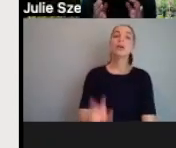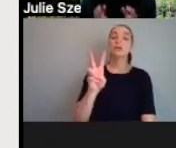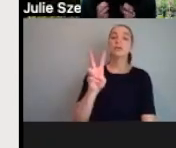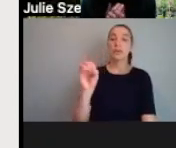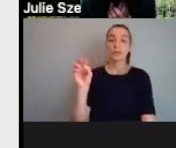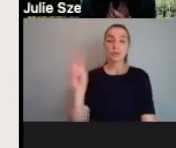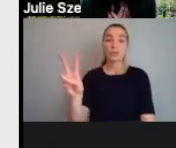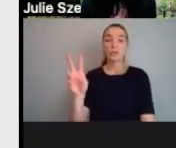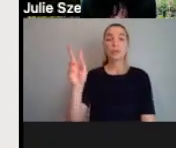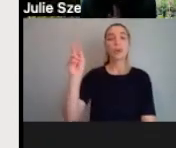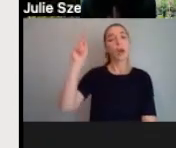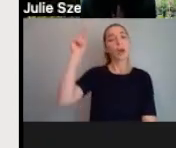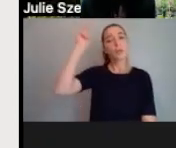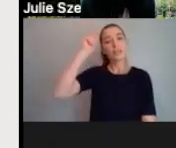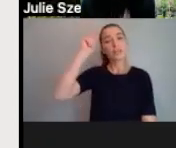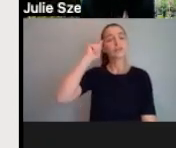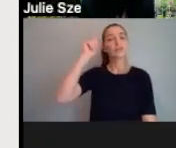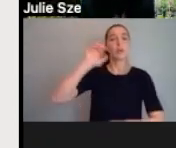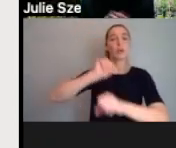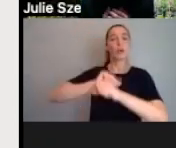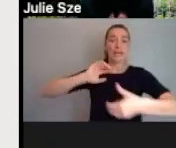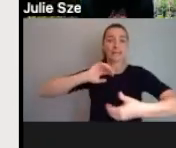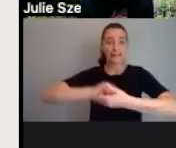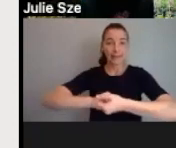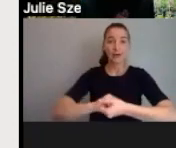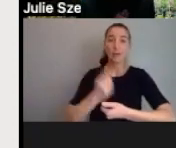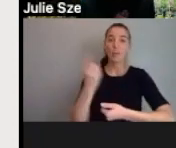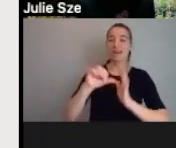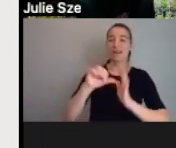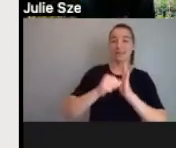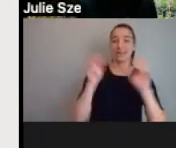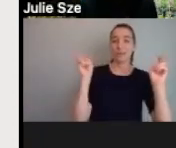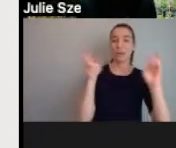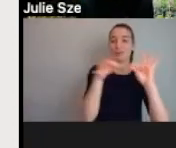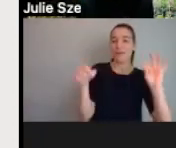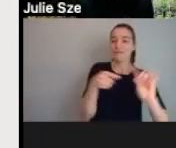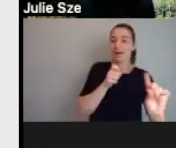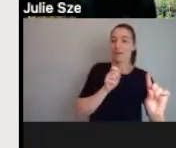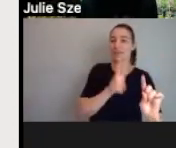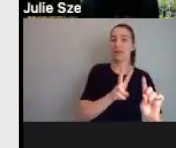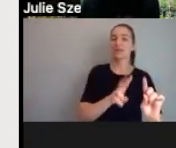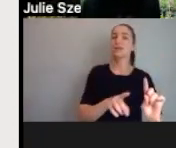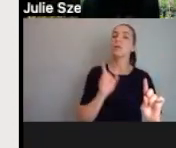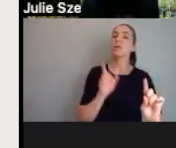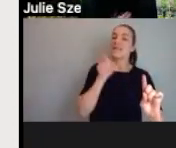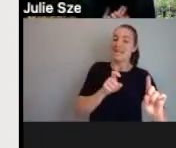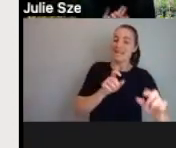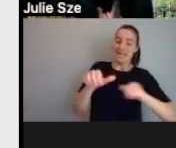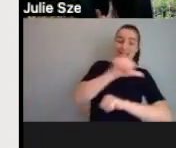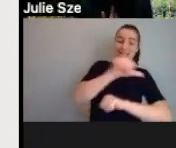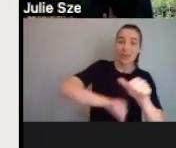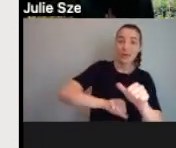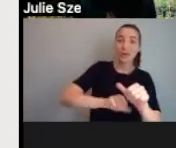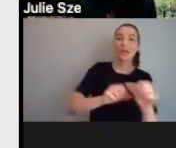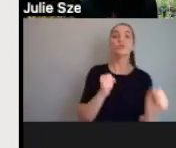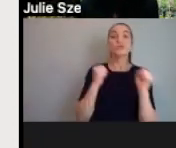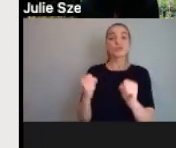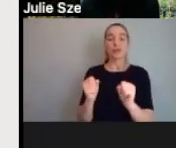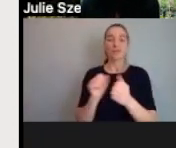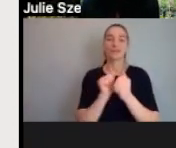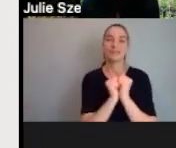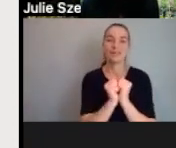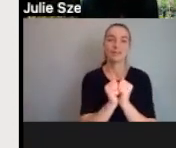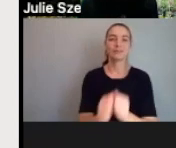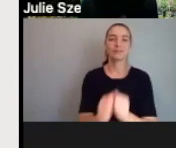I think this is the key quote from that one. We need each other and we are stronger with each other. The Hamas principles for